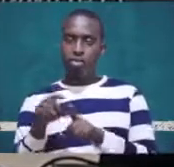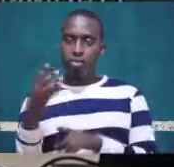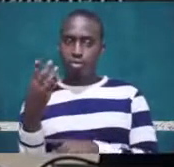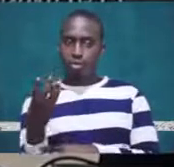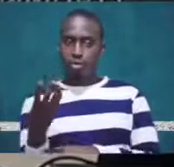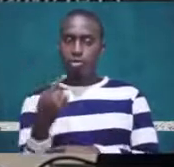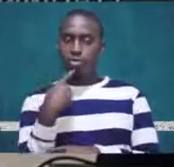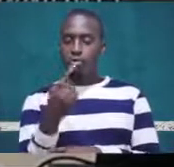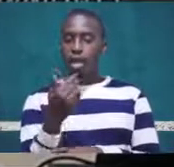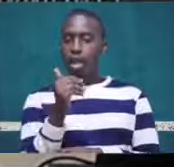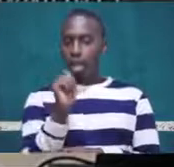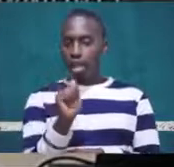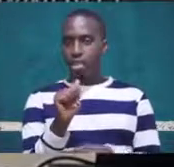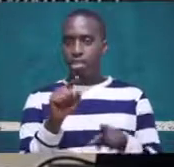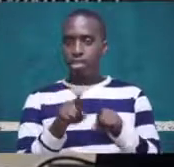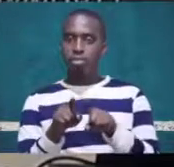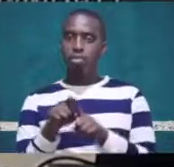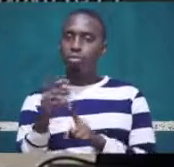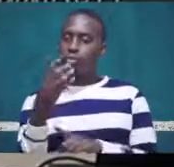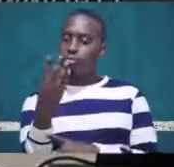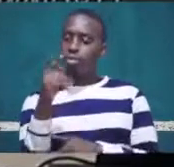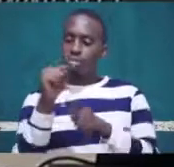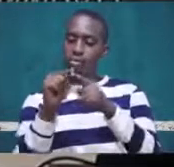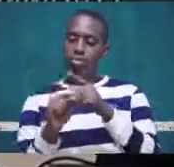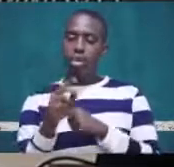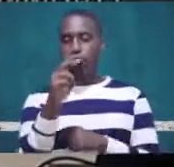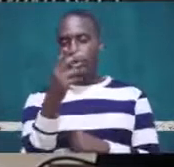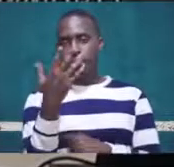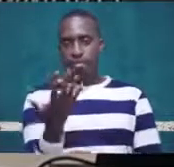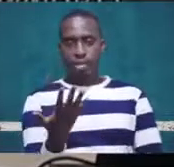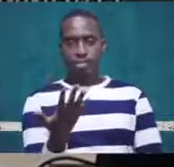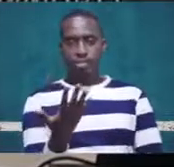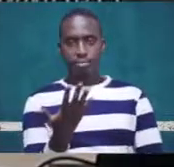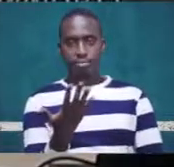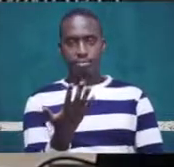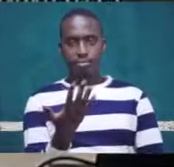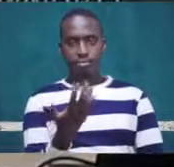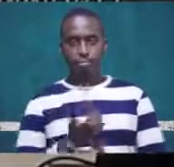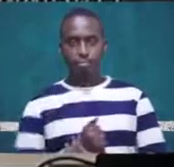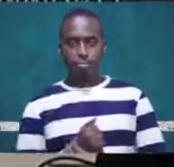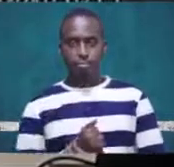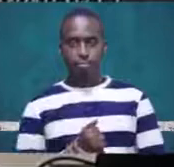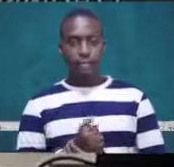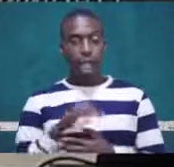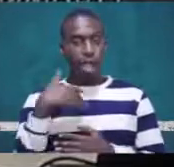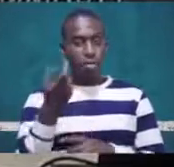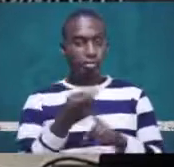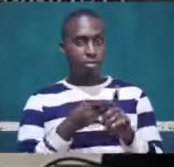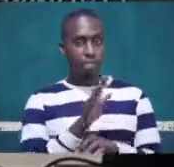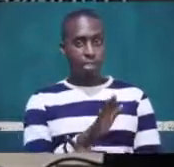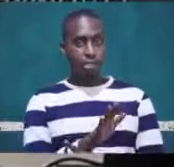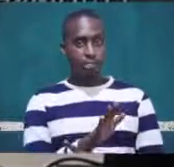that a is equal to 4 divided by 25. Then from